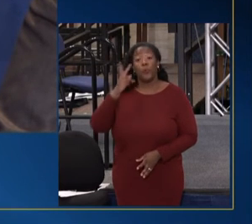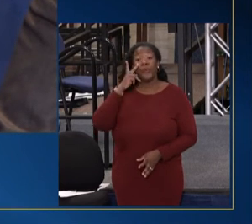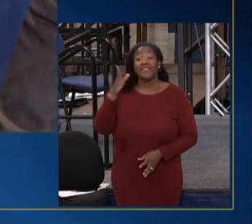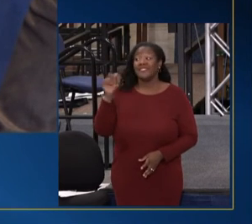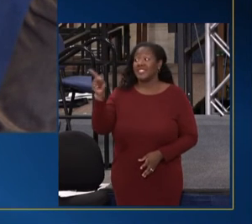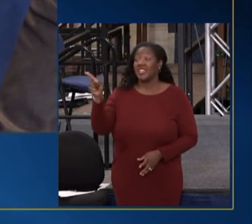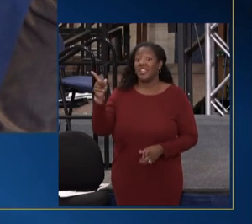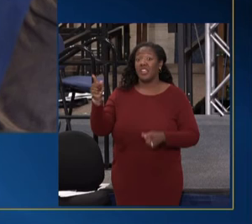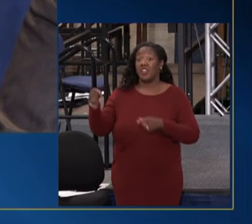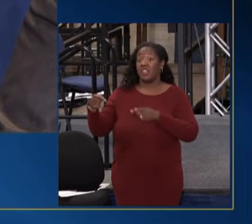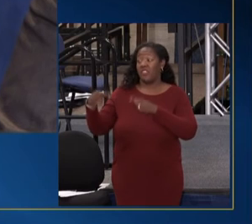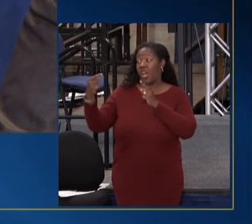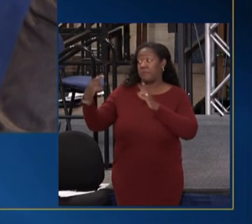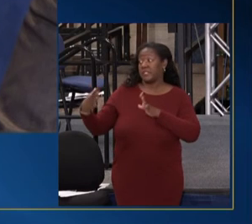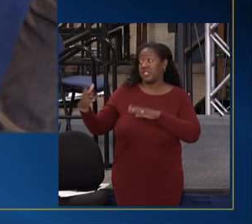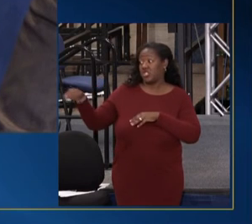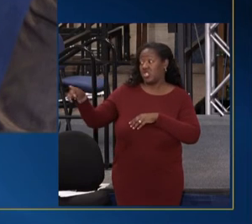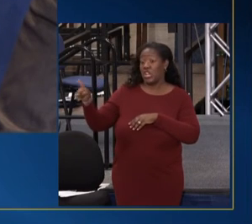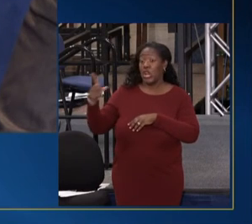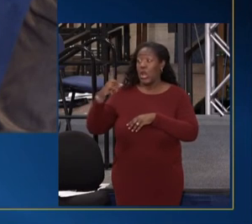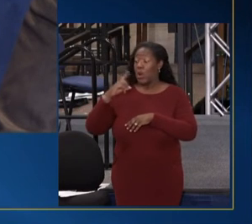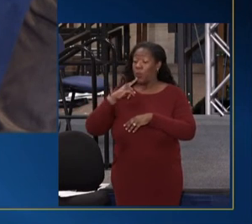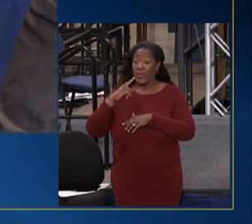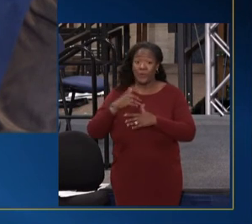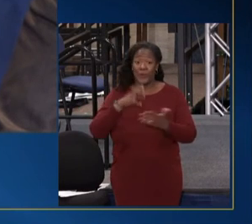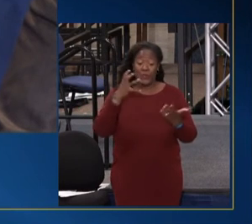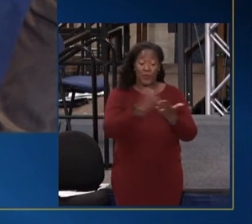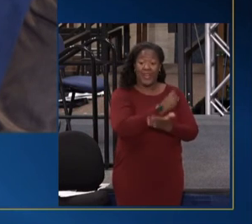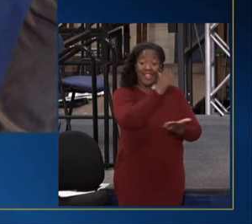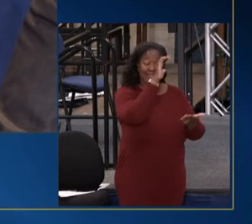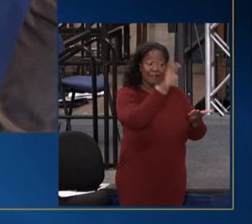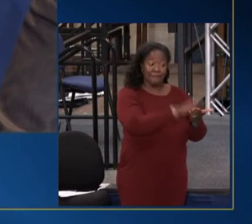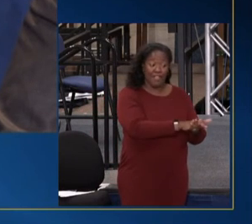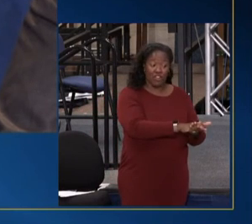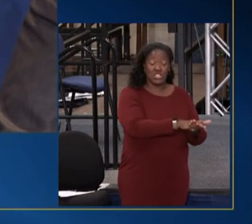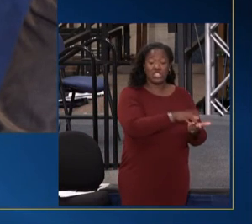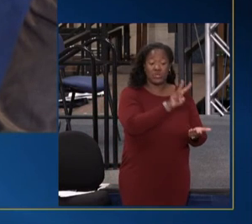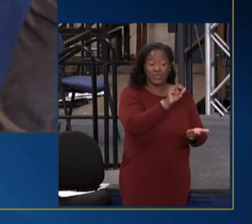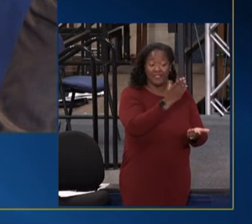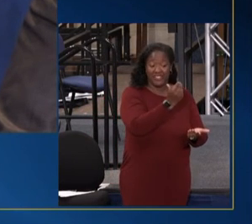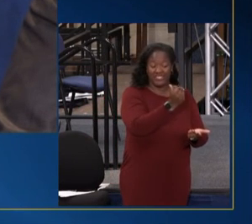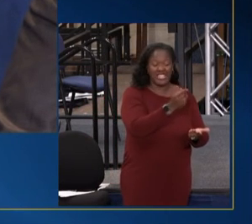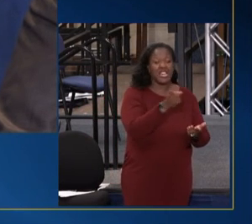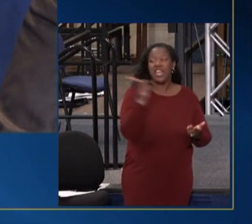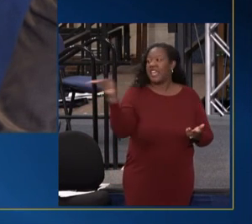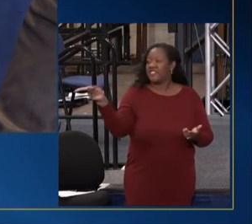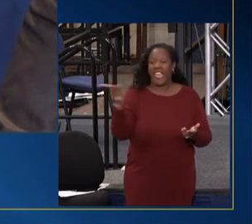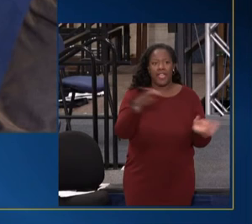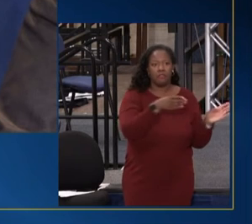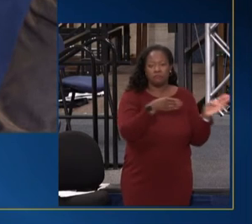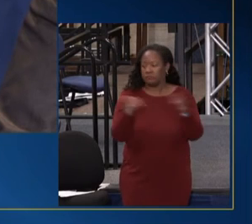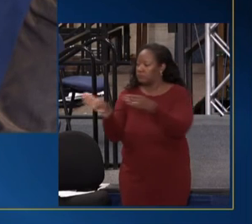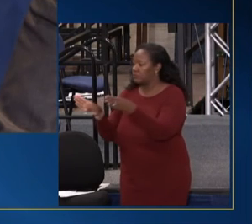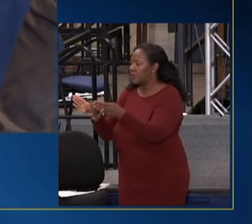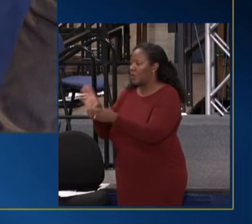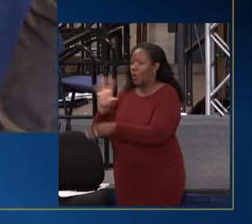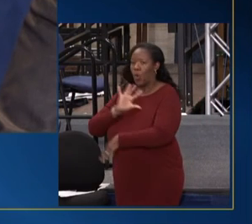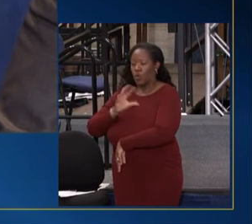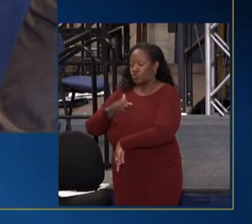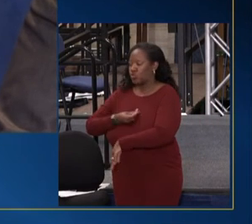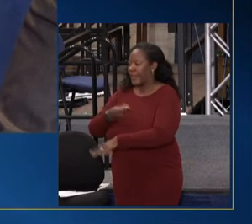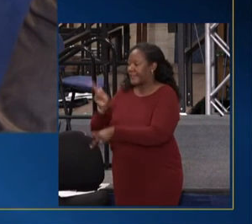from issue to issue. You know, when we won marriage in 2015, we saw a real shift in attacks on trans folks coming after